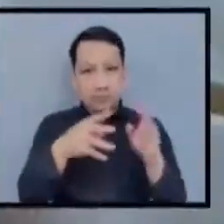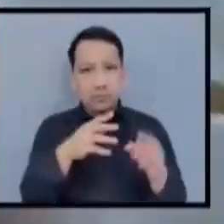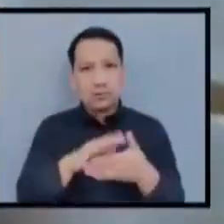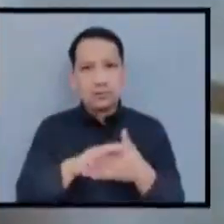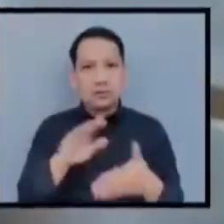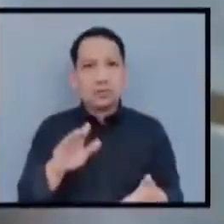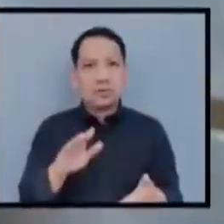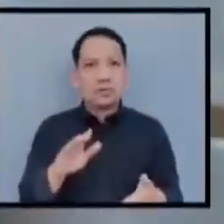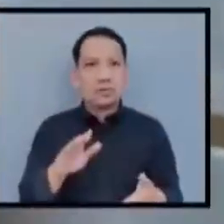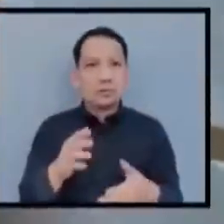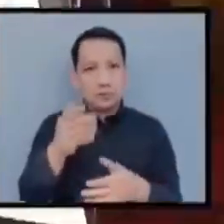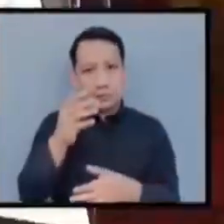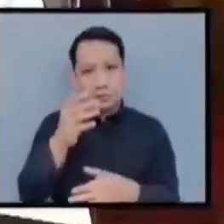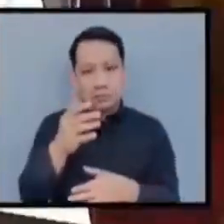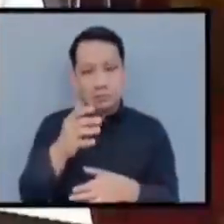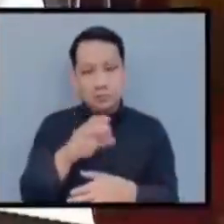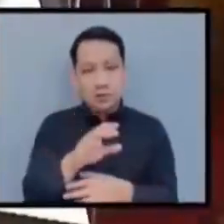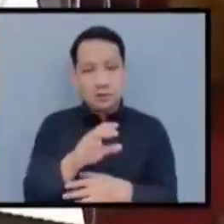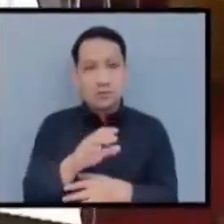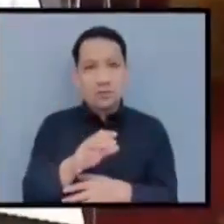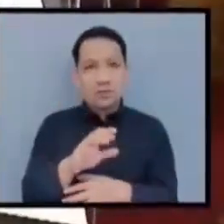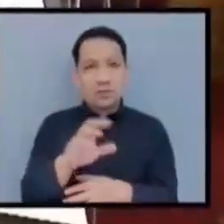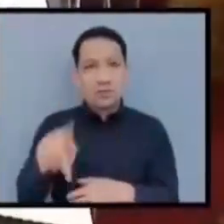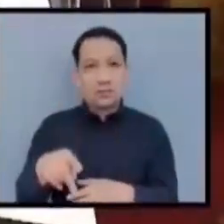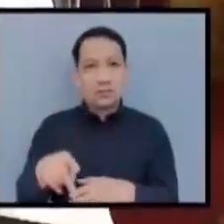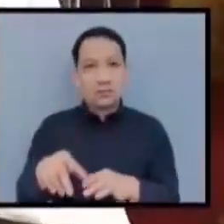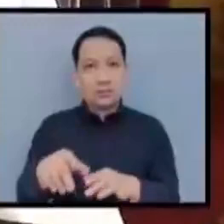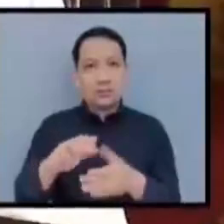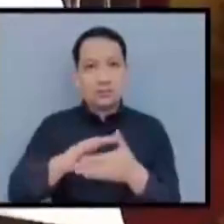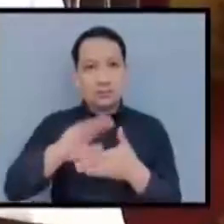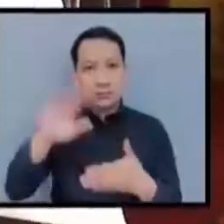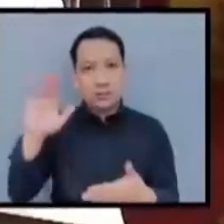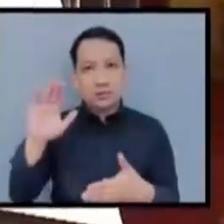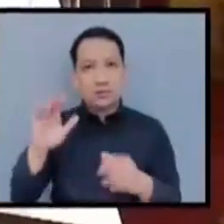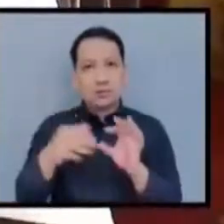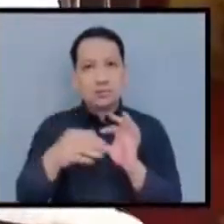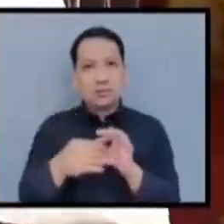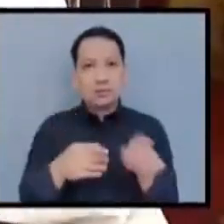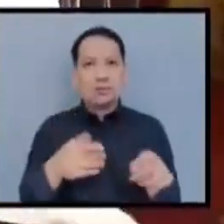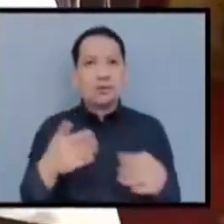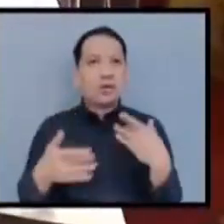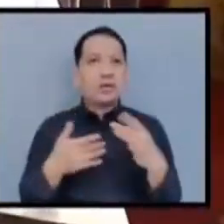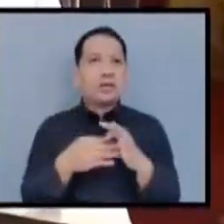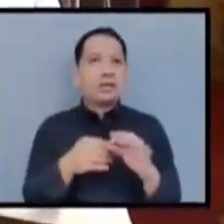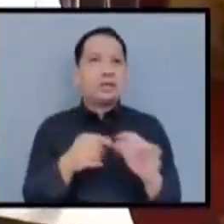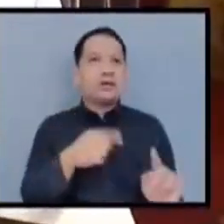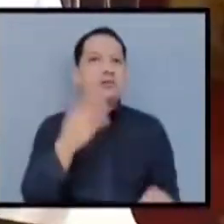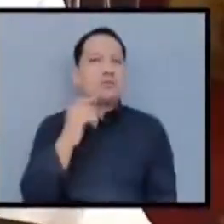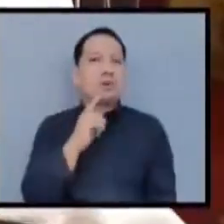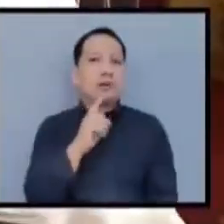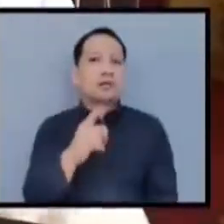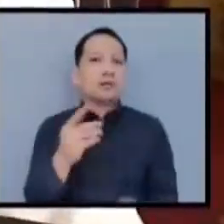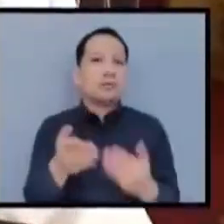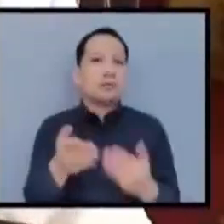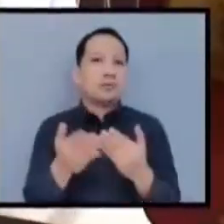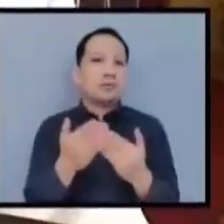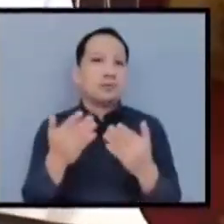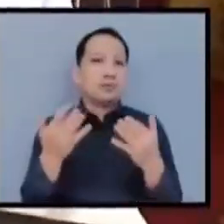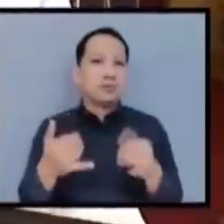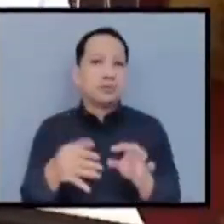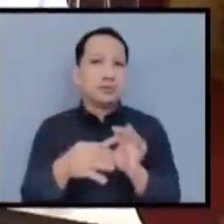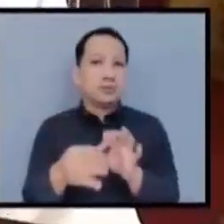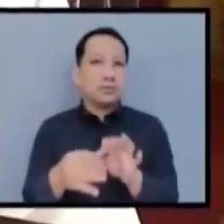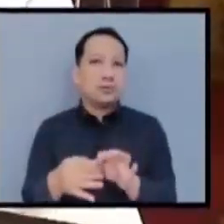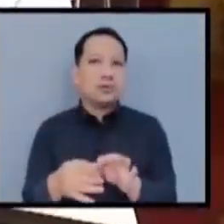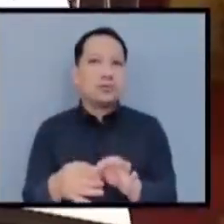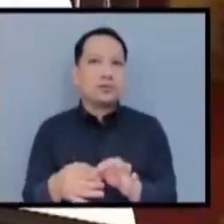mga online at mobile game. I was actually very surprised because I enjoyed it a lot because of the simplicity of how it is. The UI or